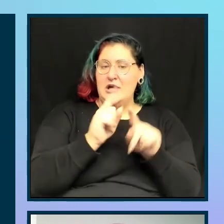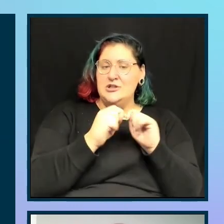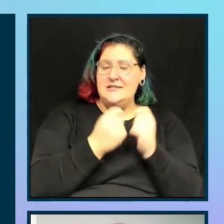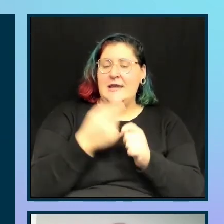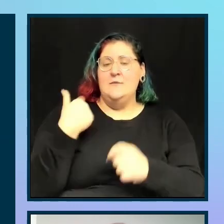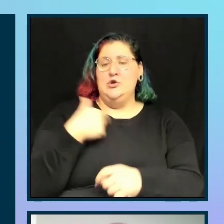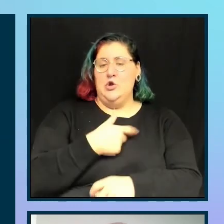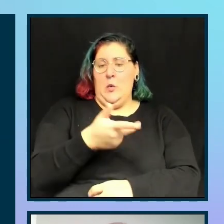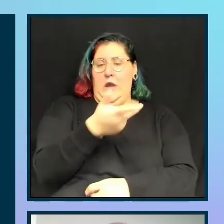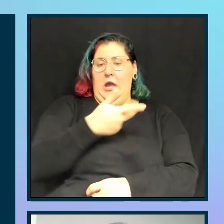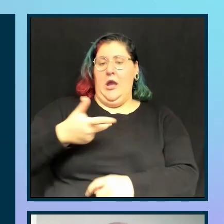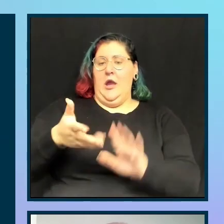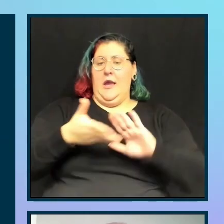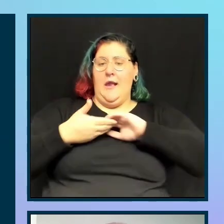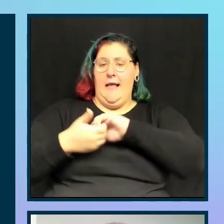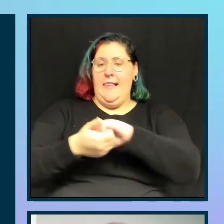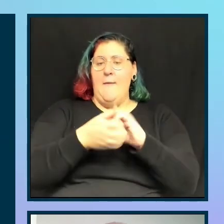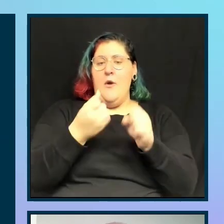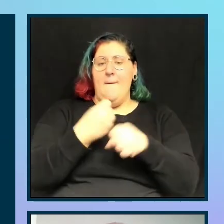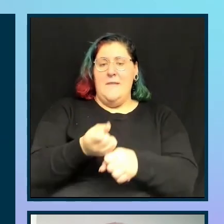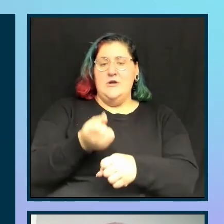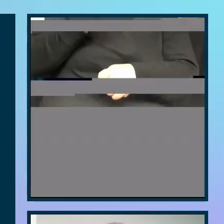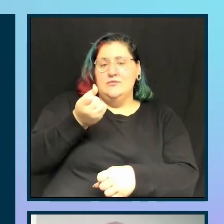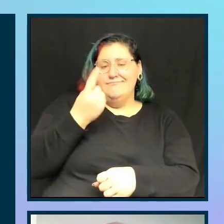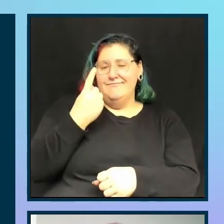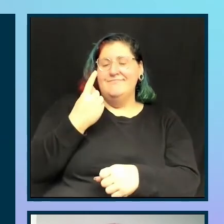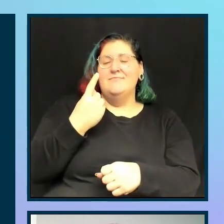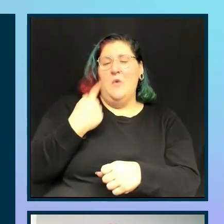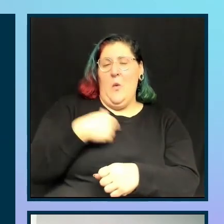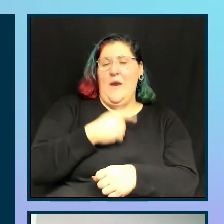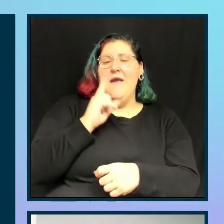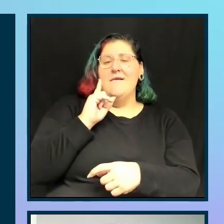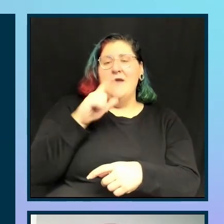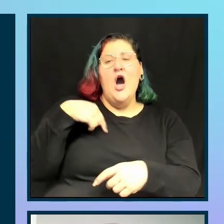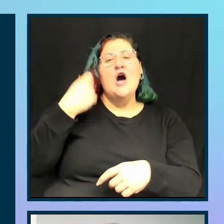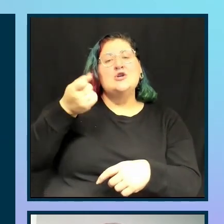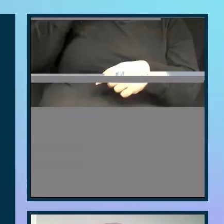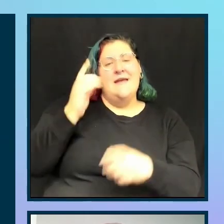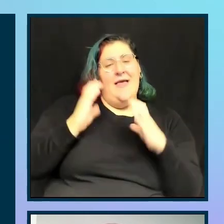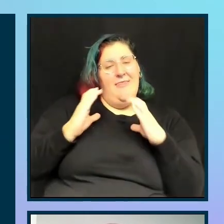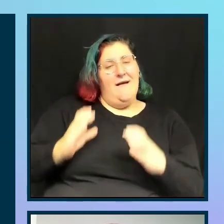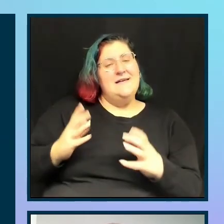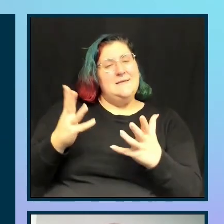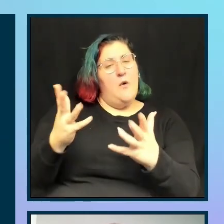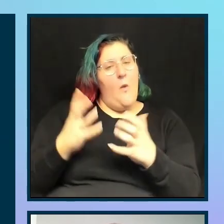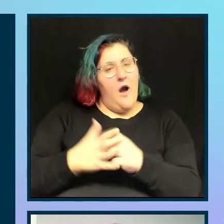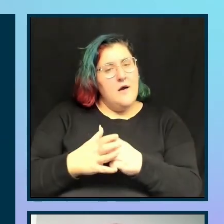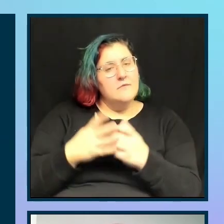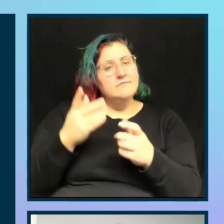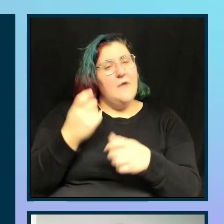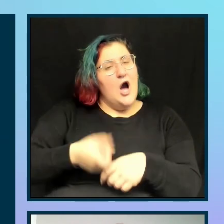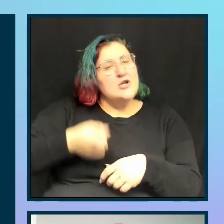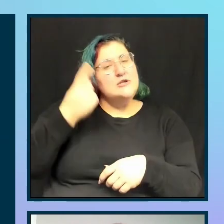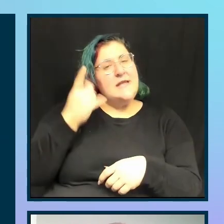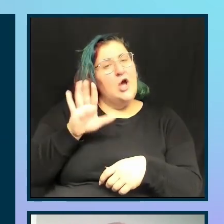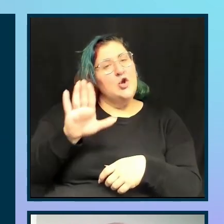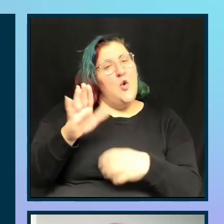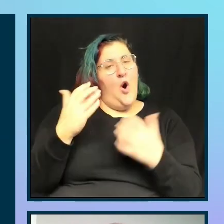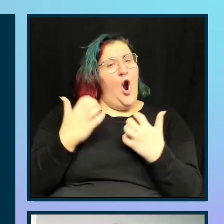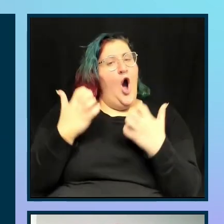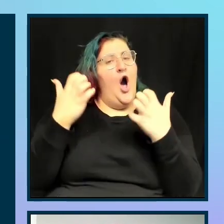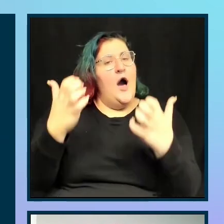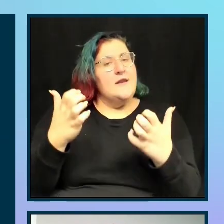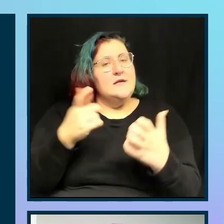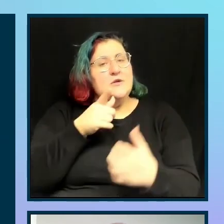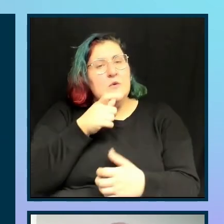for anyone that's going to be delivering accessible products. You need to understand what the audience is. You need to understand who you're